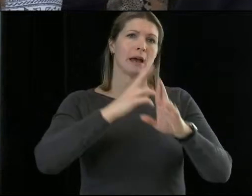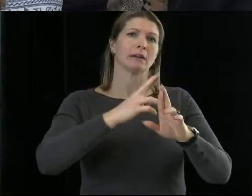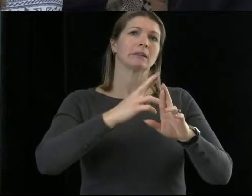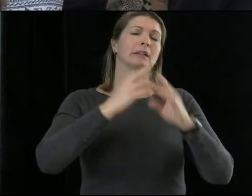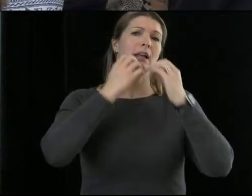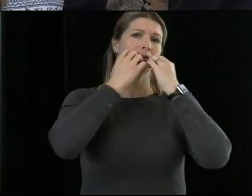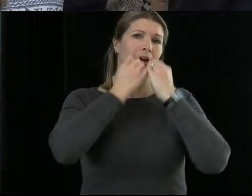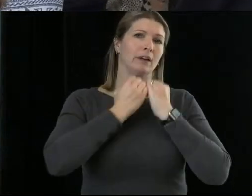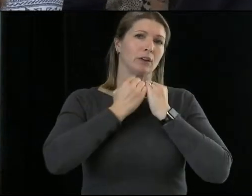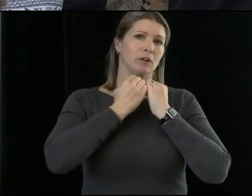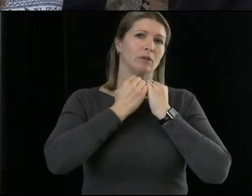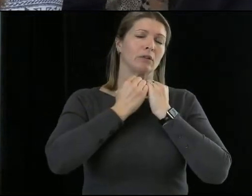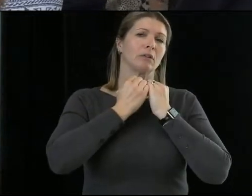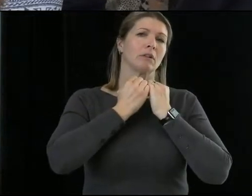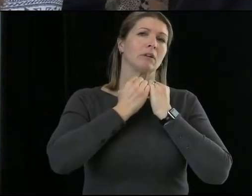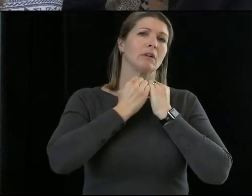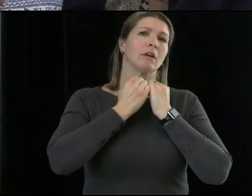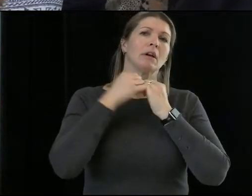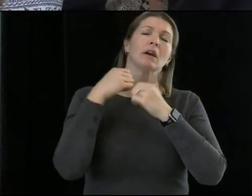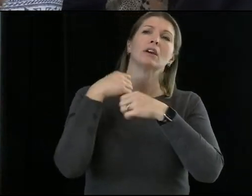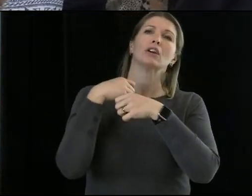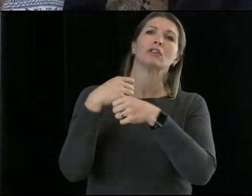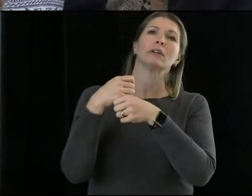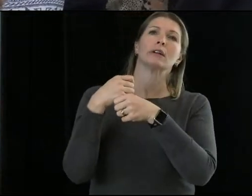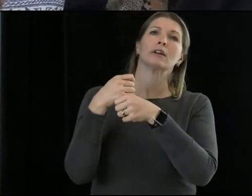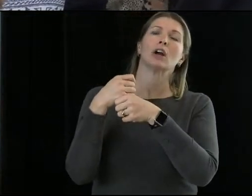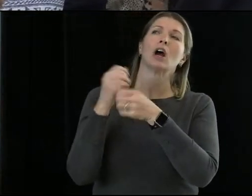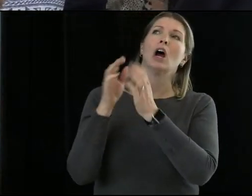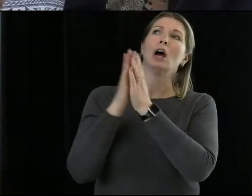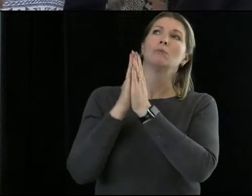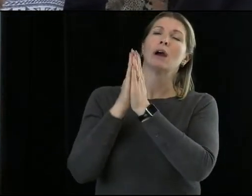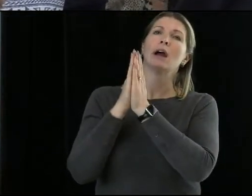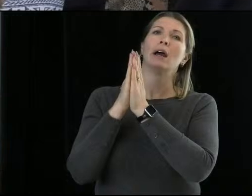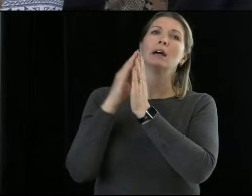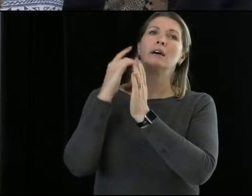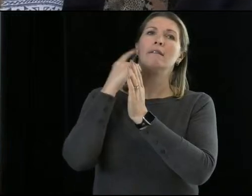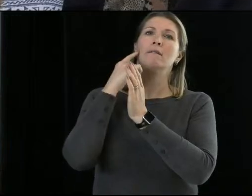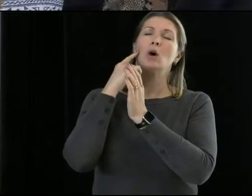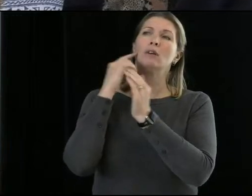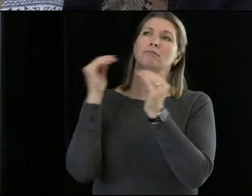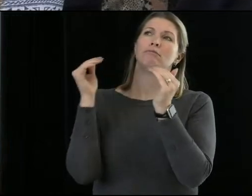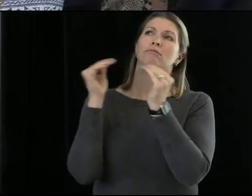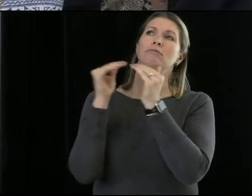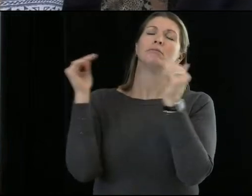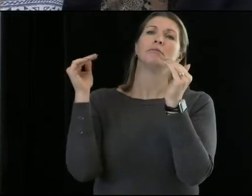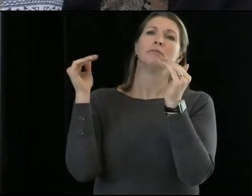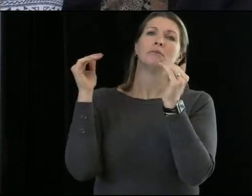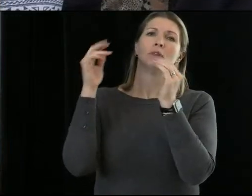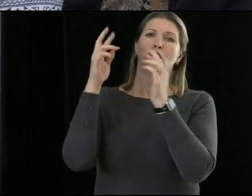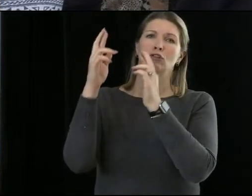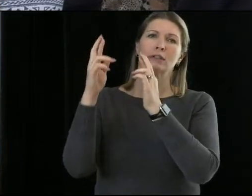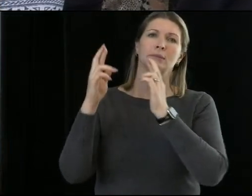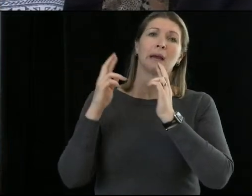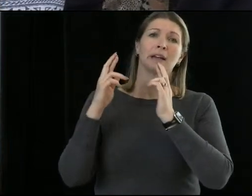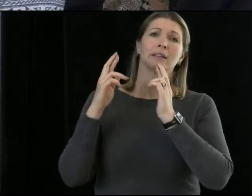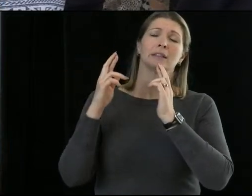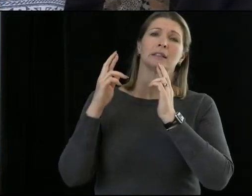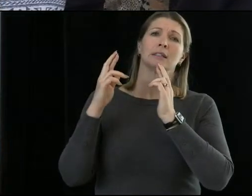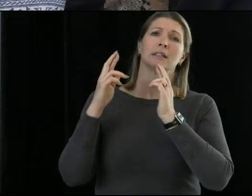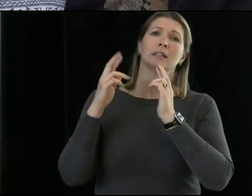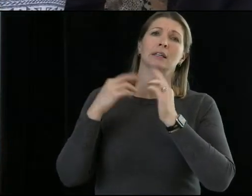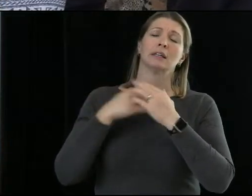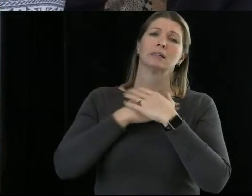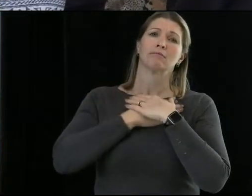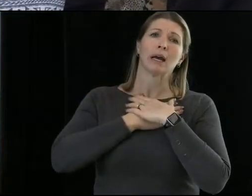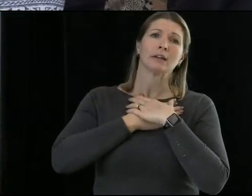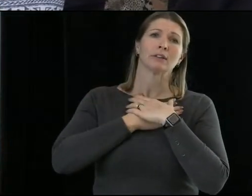of prayer. Creator, I pray for justice, that there has to be respect, compassion, and dignity